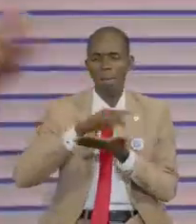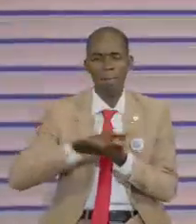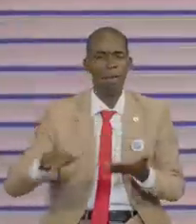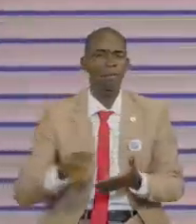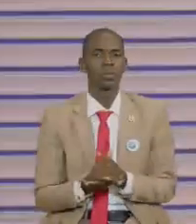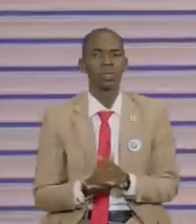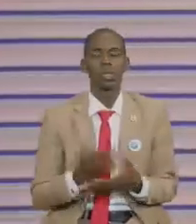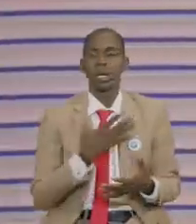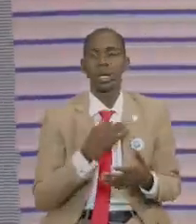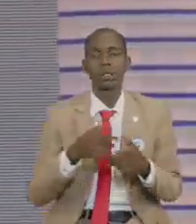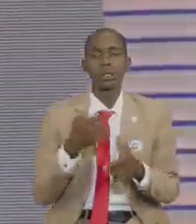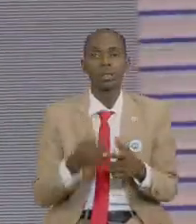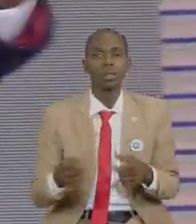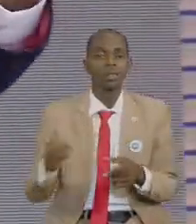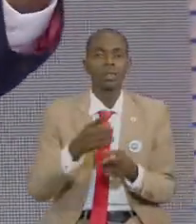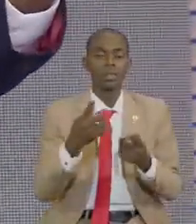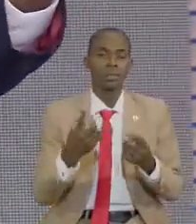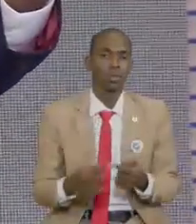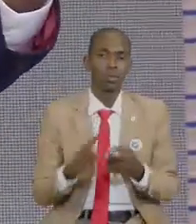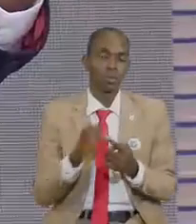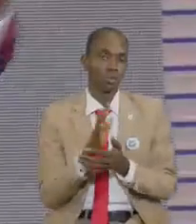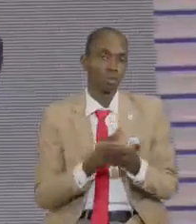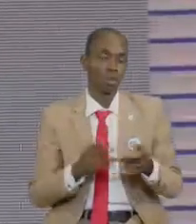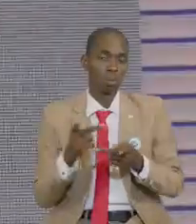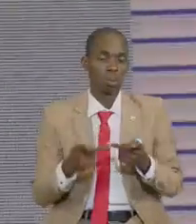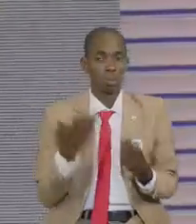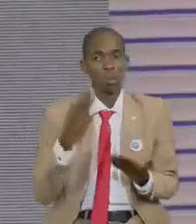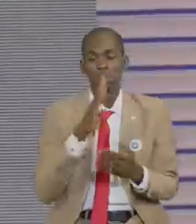come to some places, maybe they are walking there.